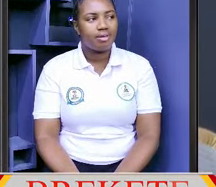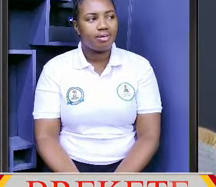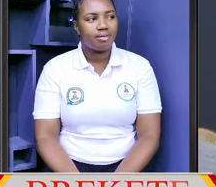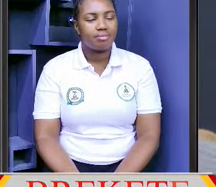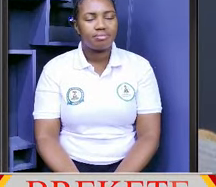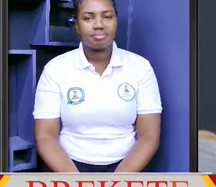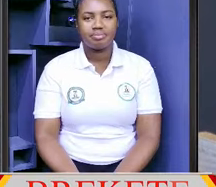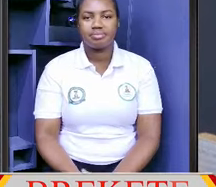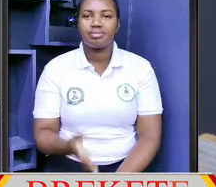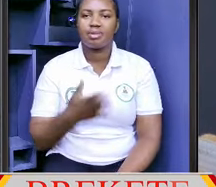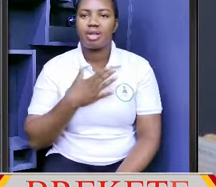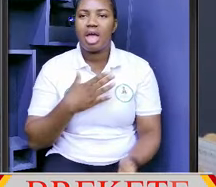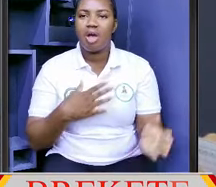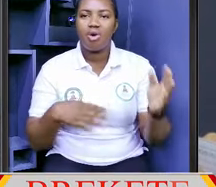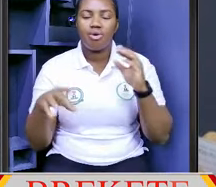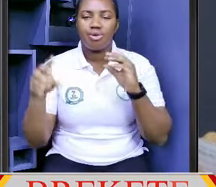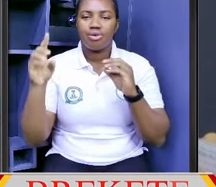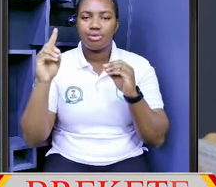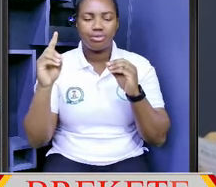Madam President.